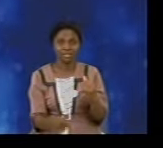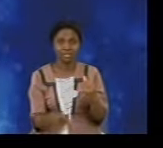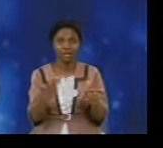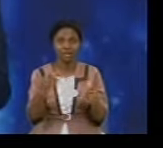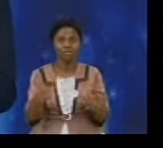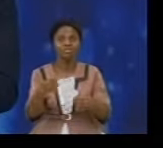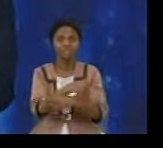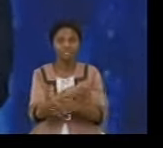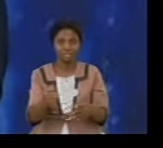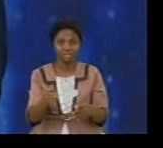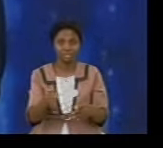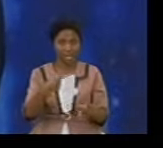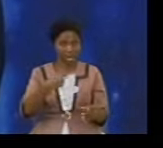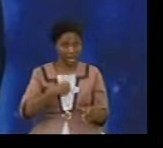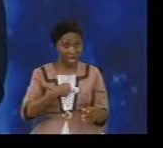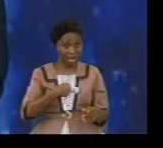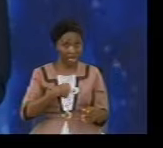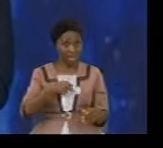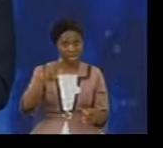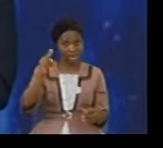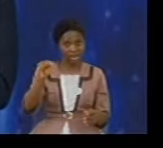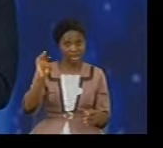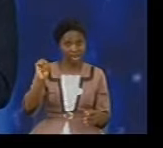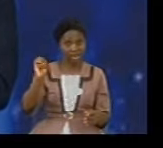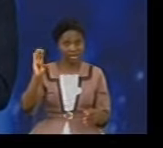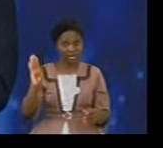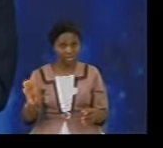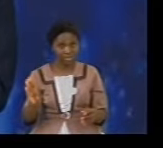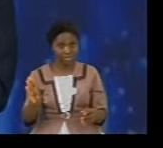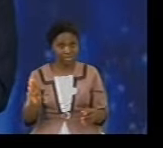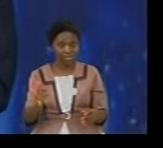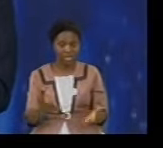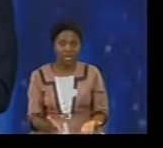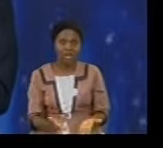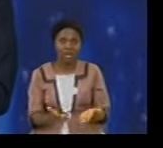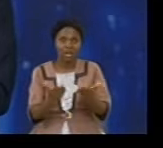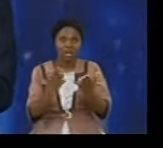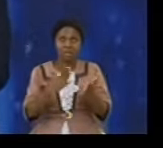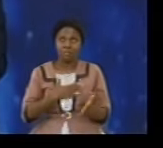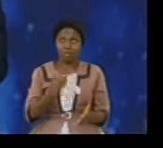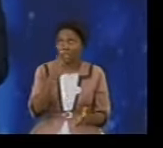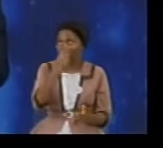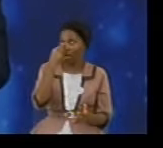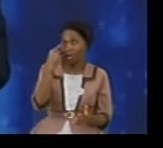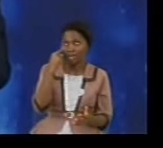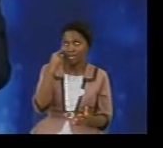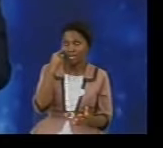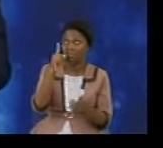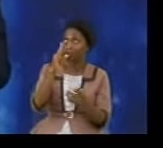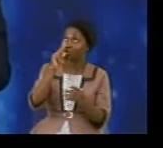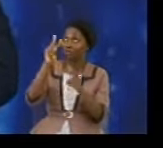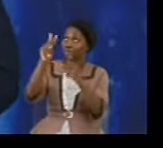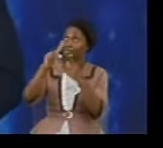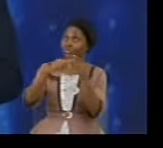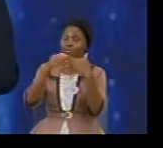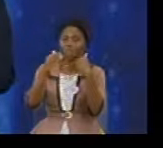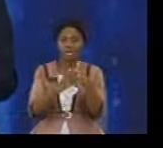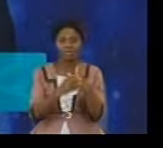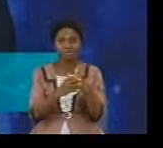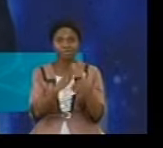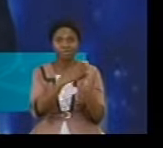days, I, Nebuchadnezzar, lifted up mine eyes unto heaven, and